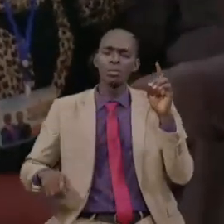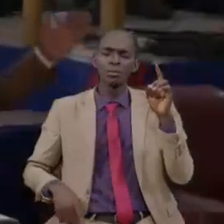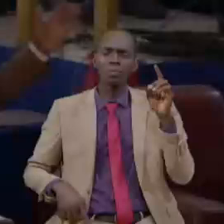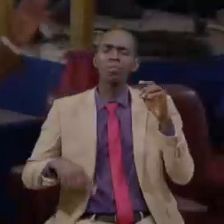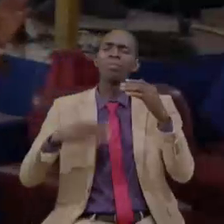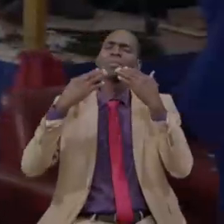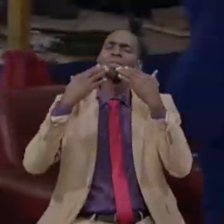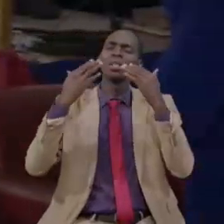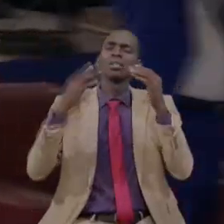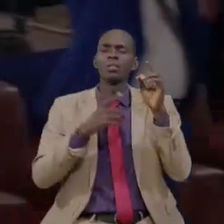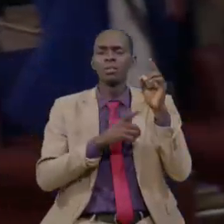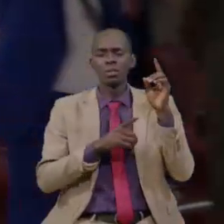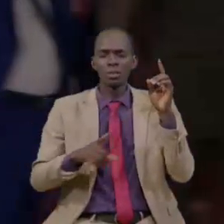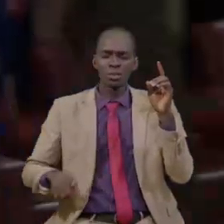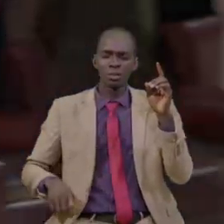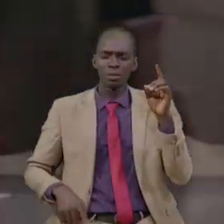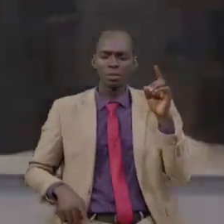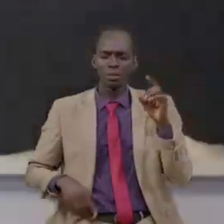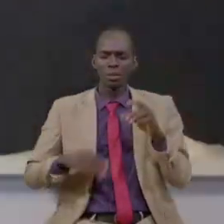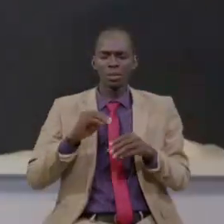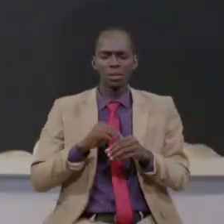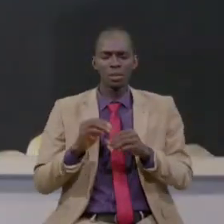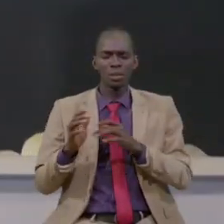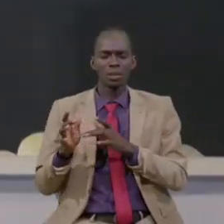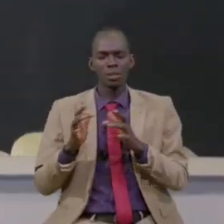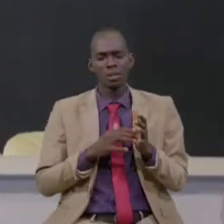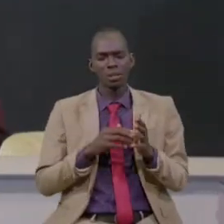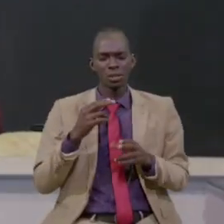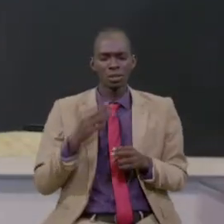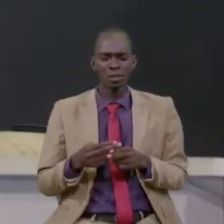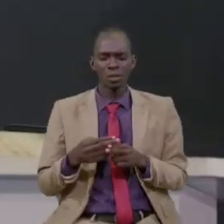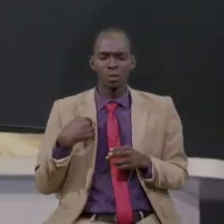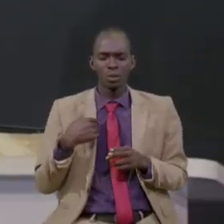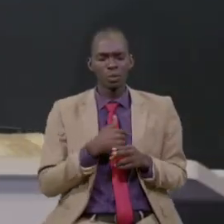you, Lord. In Jesus' name we pray. Amen.